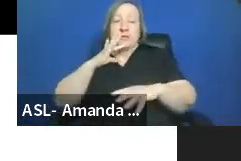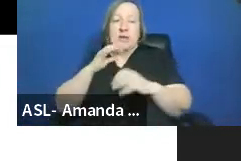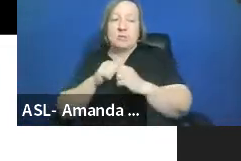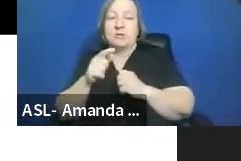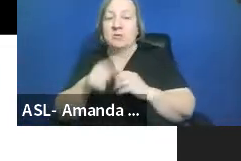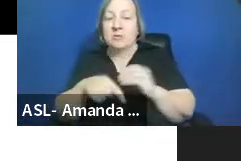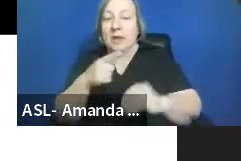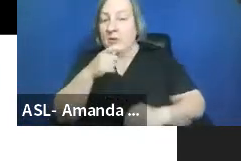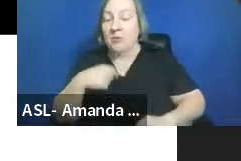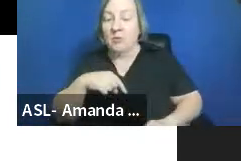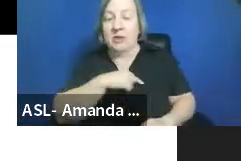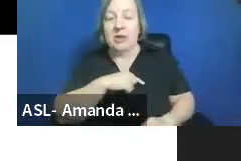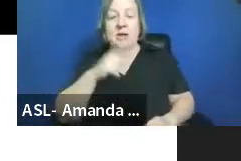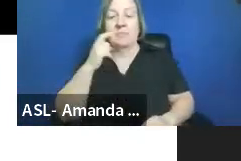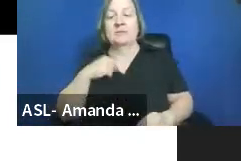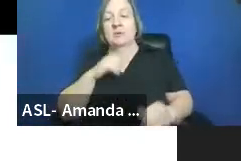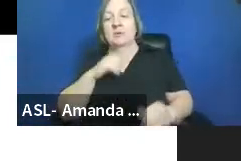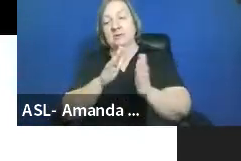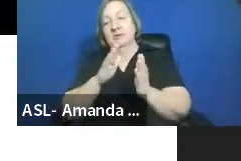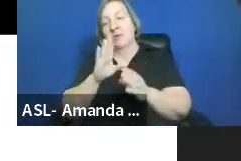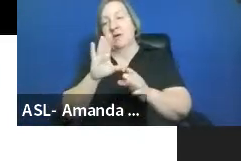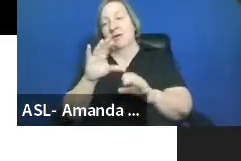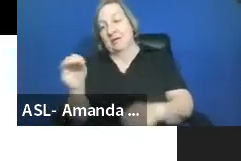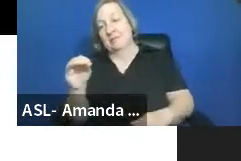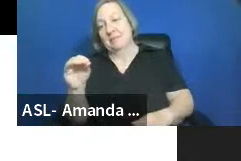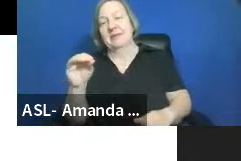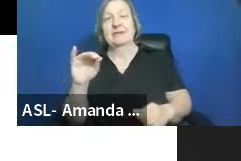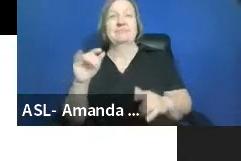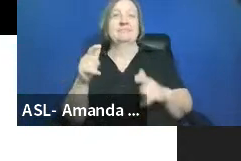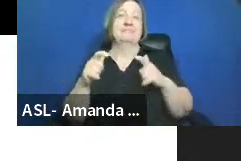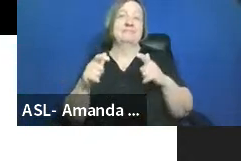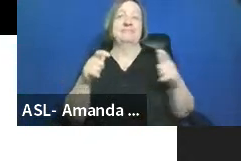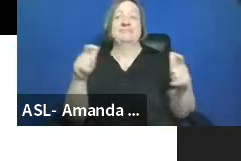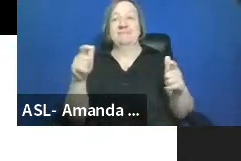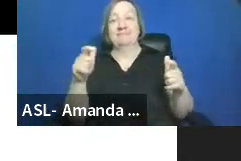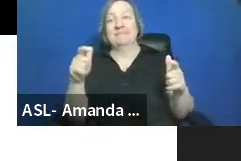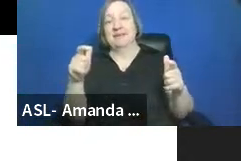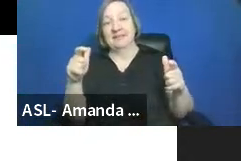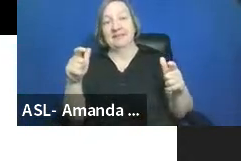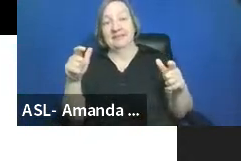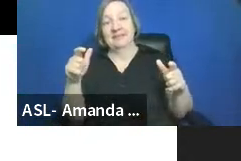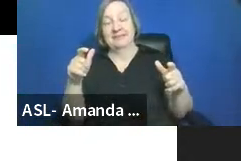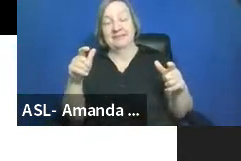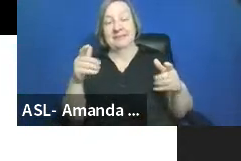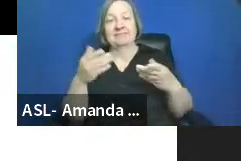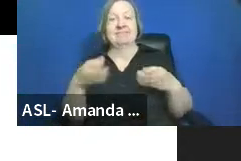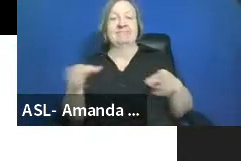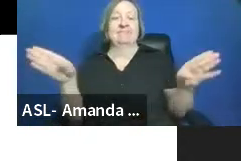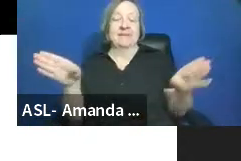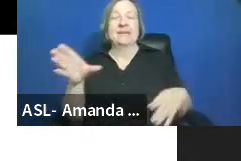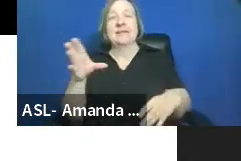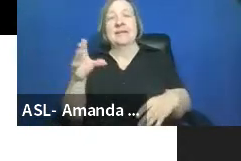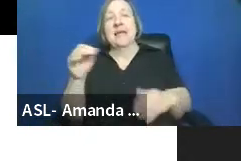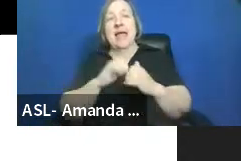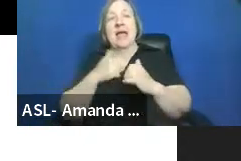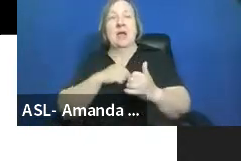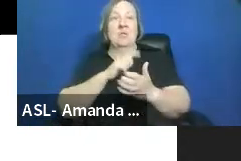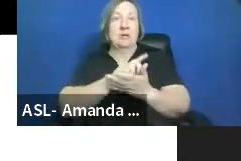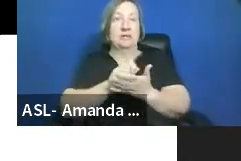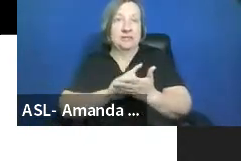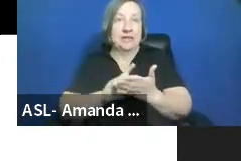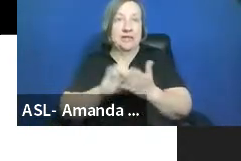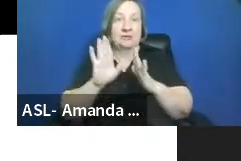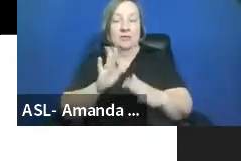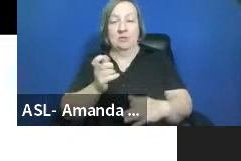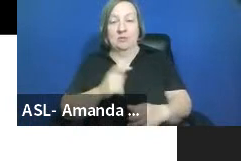are, because we're a relatively small company on a relatively big scheme. How we get to good design, which is a great question that